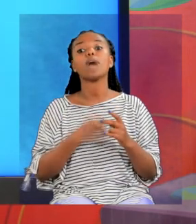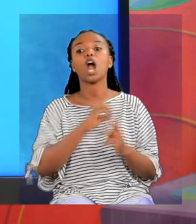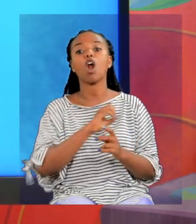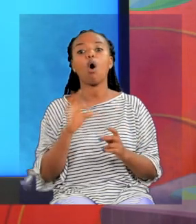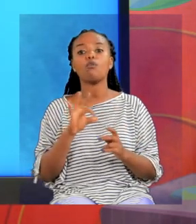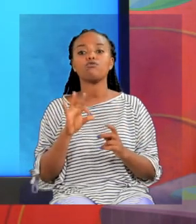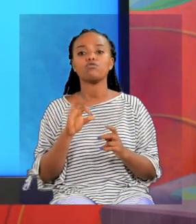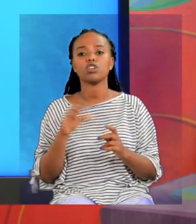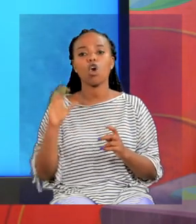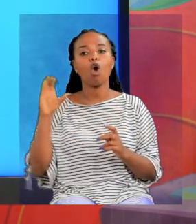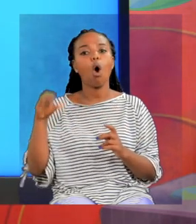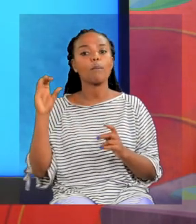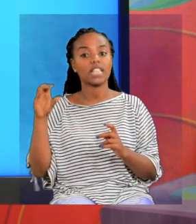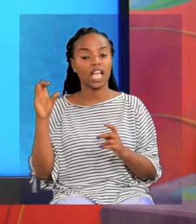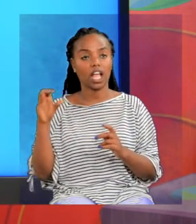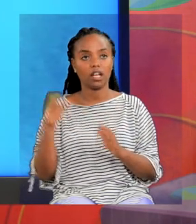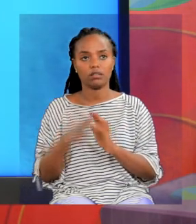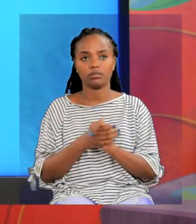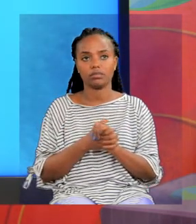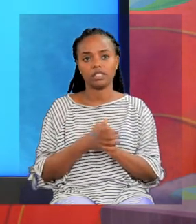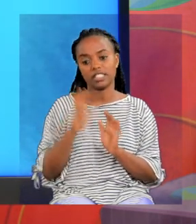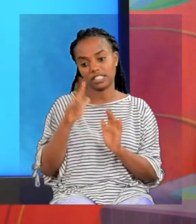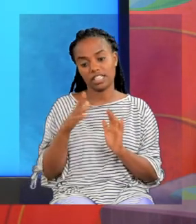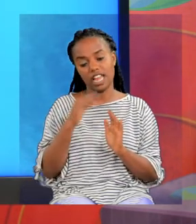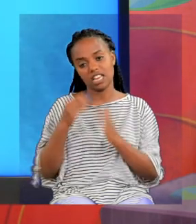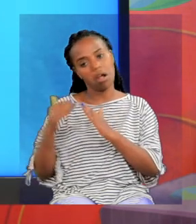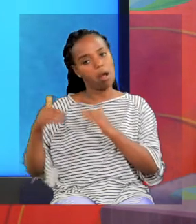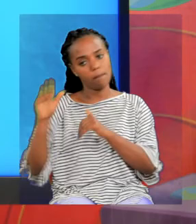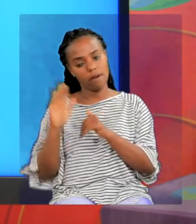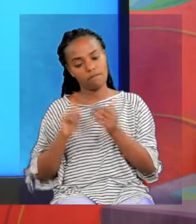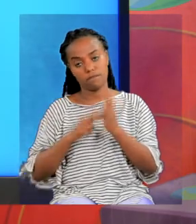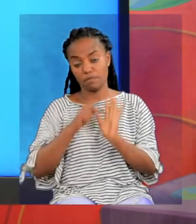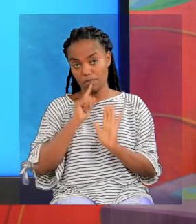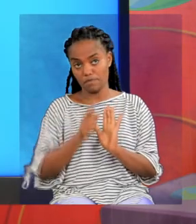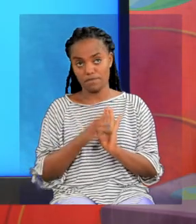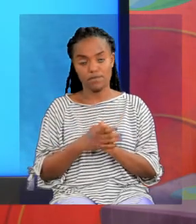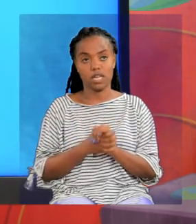least 3 means 3 and above. So,